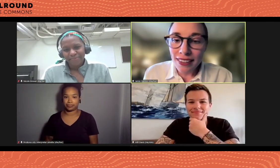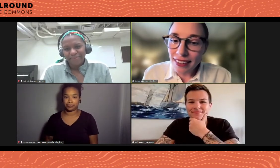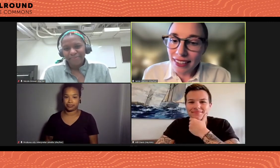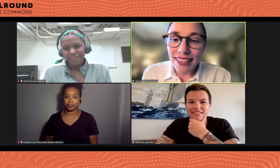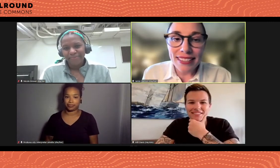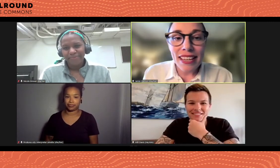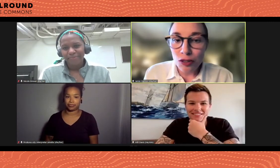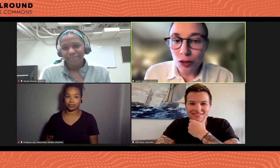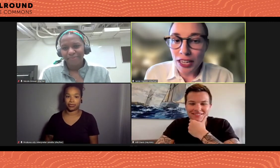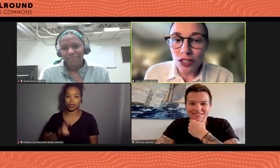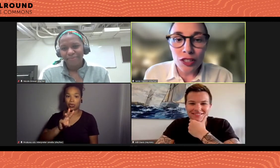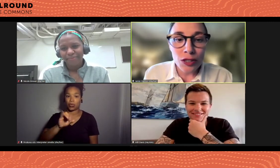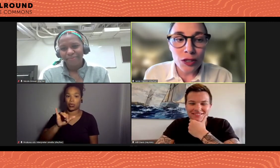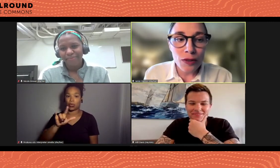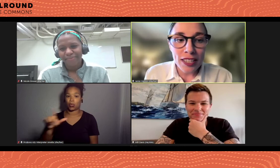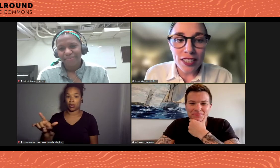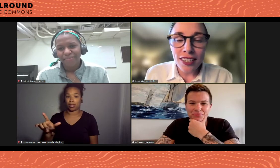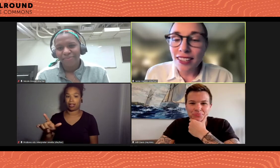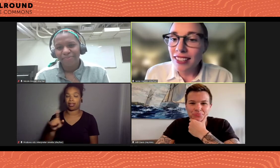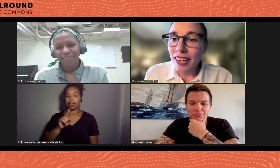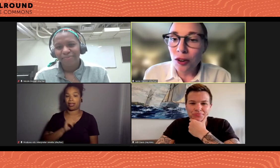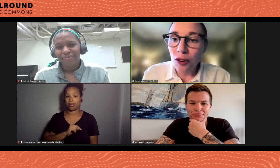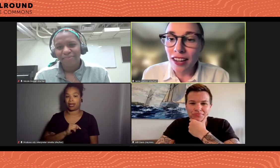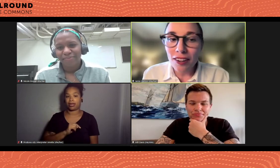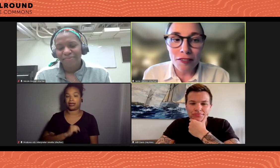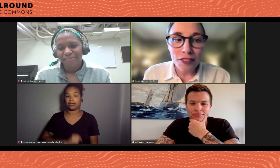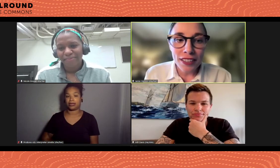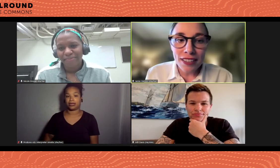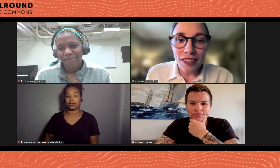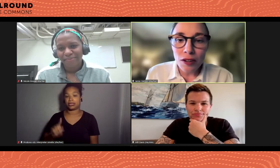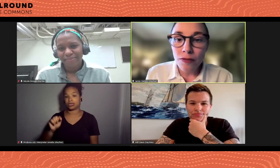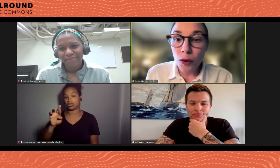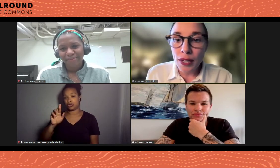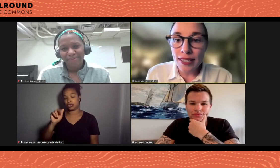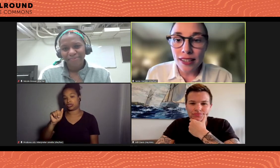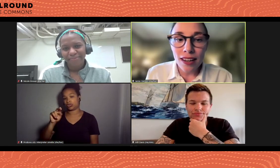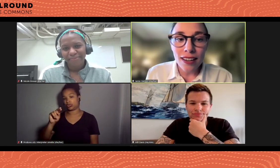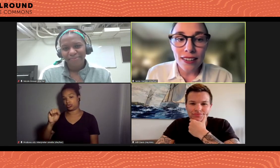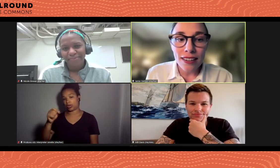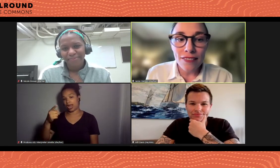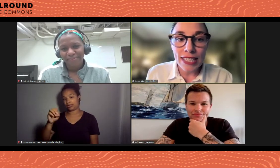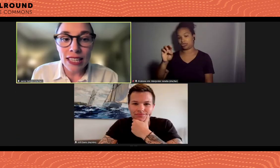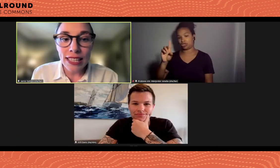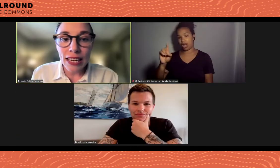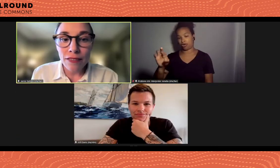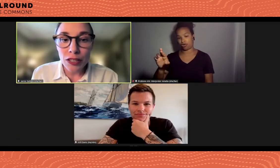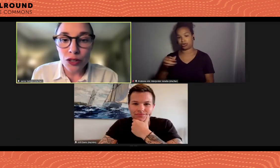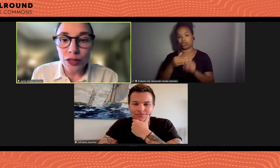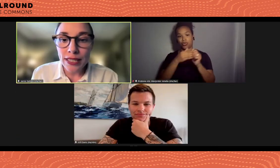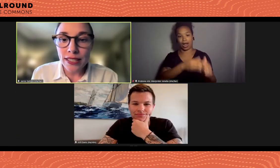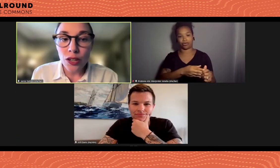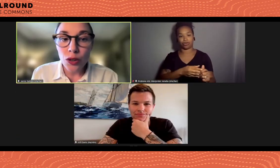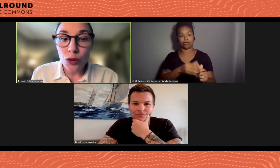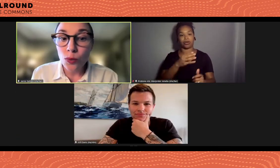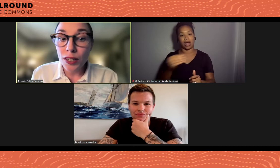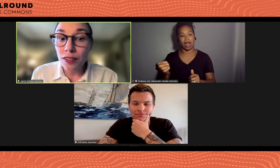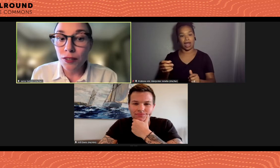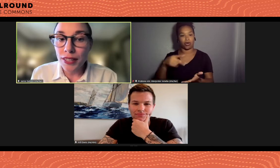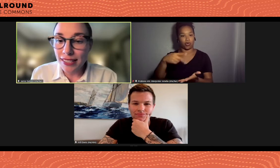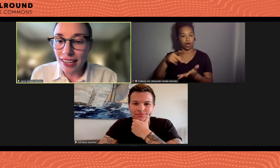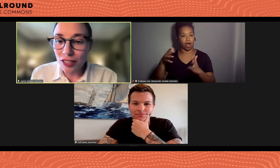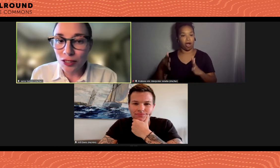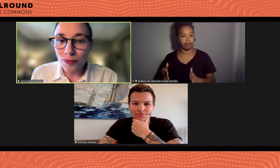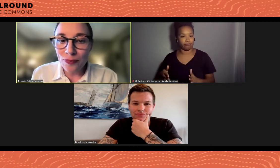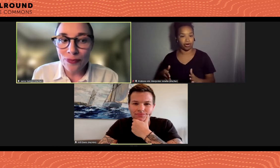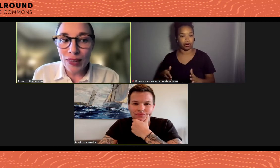Will is a transgender director and choreographer focused on physically adventurous new work for